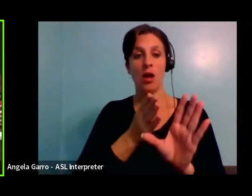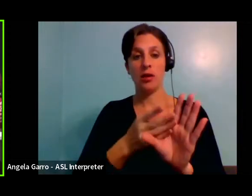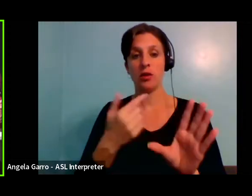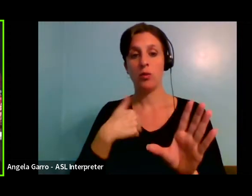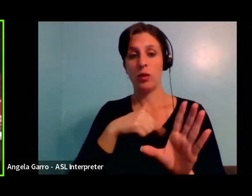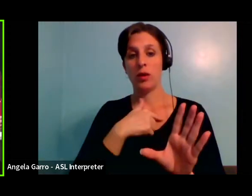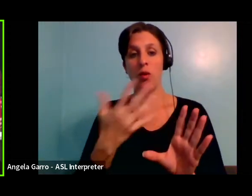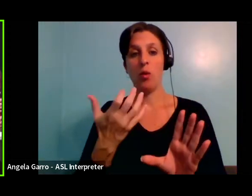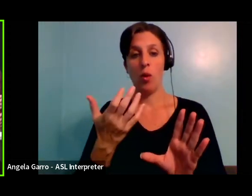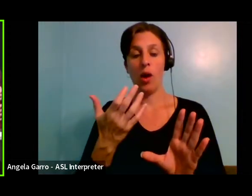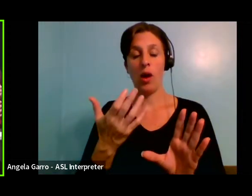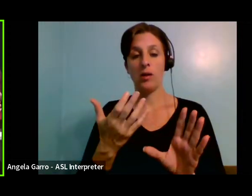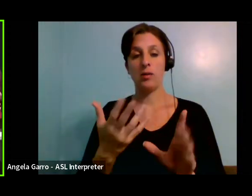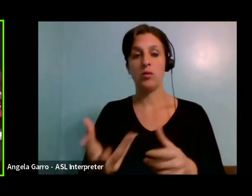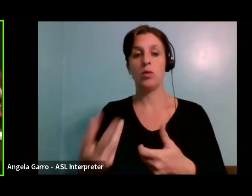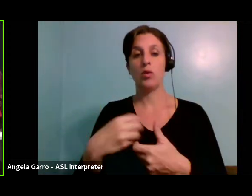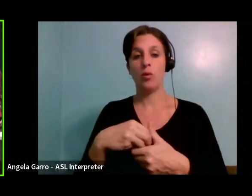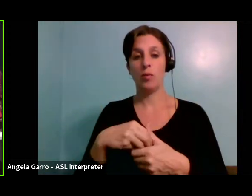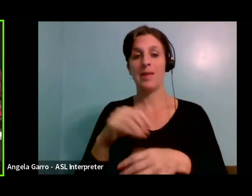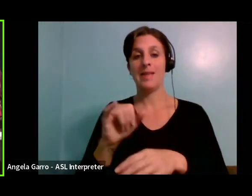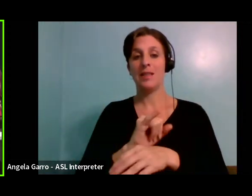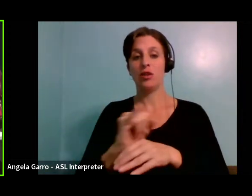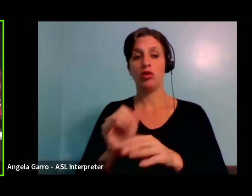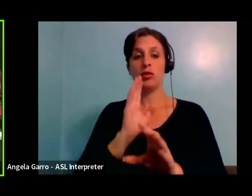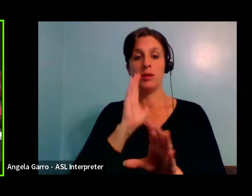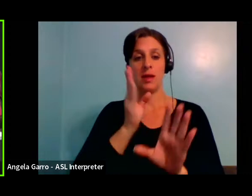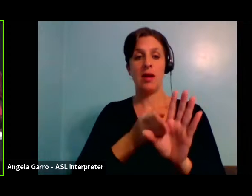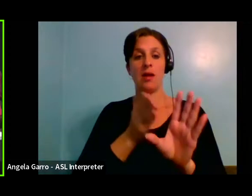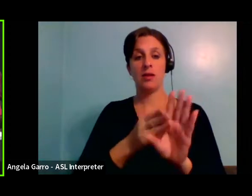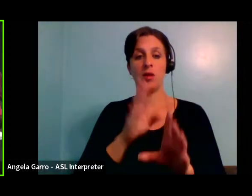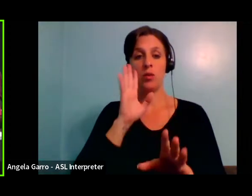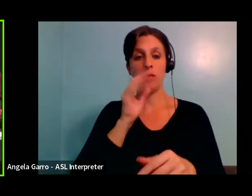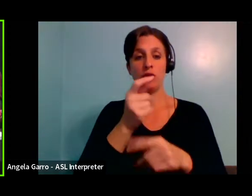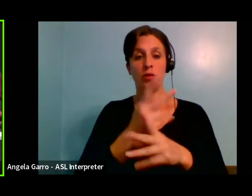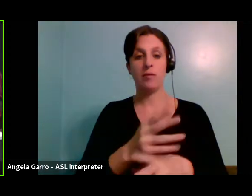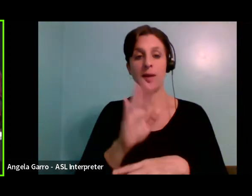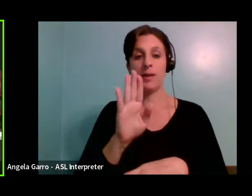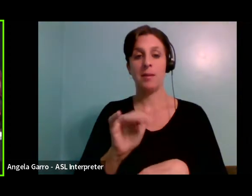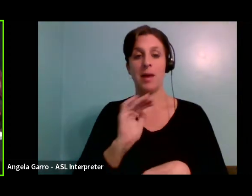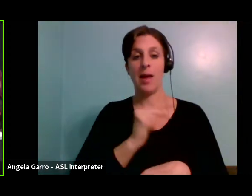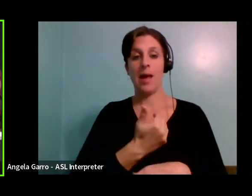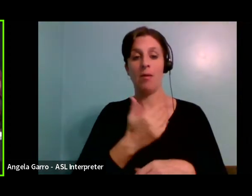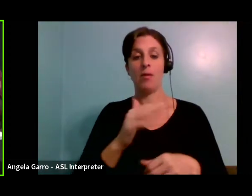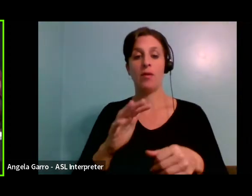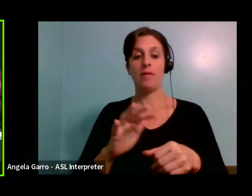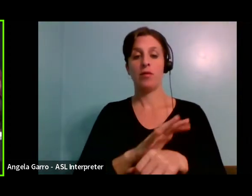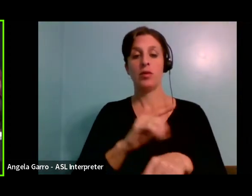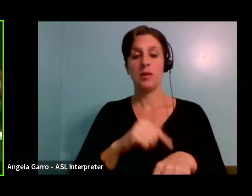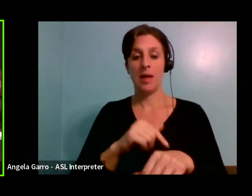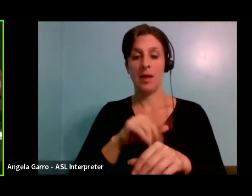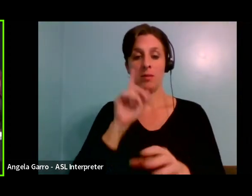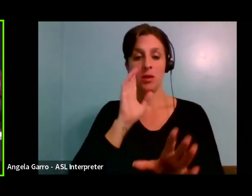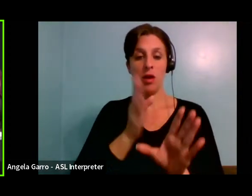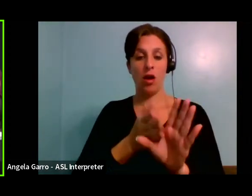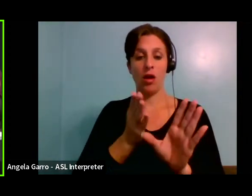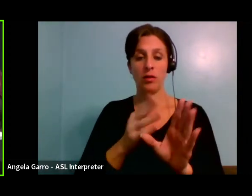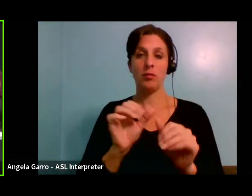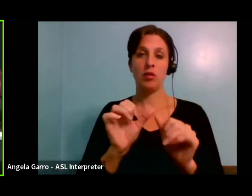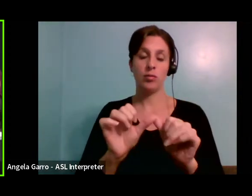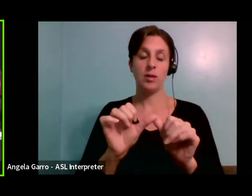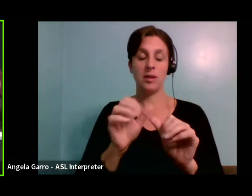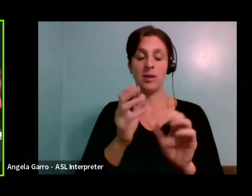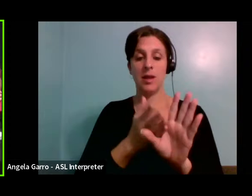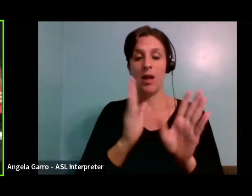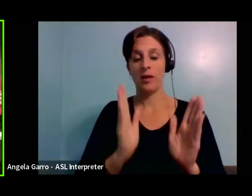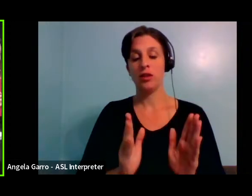incorporate intern psychologists. These would be supervised by our full-time psychologists, our permanent psychologists,